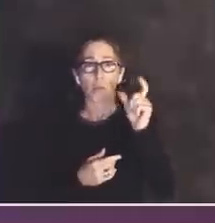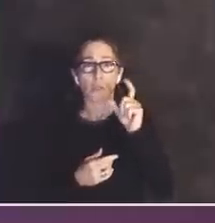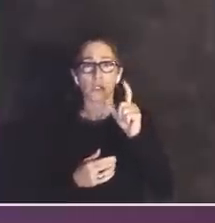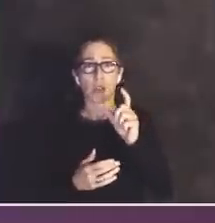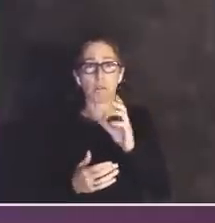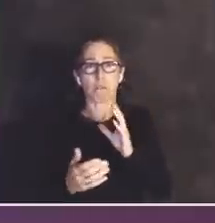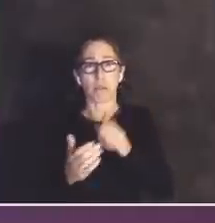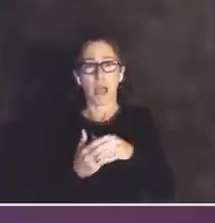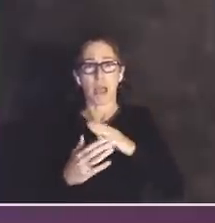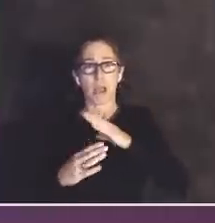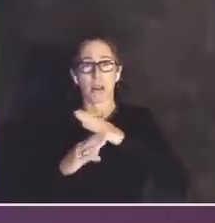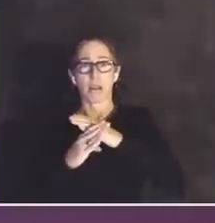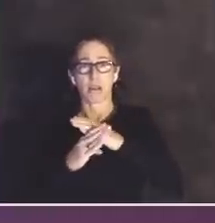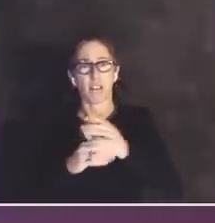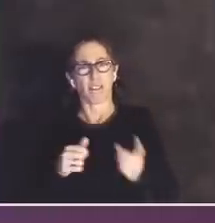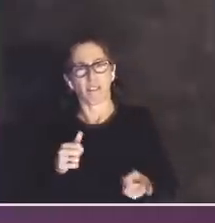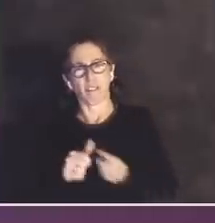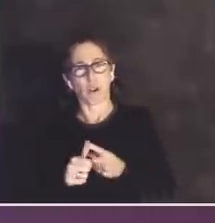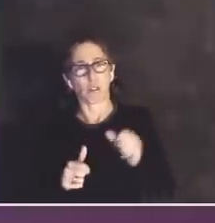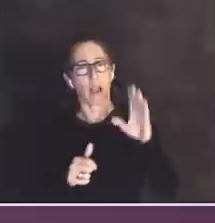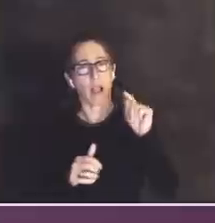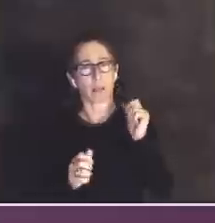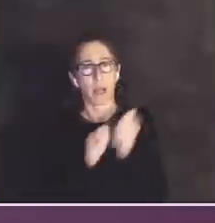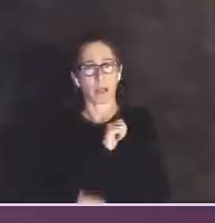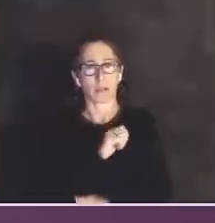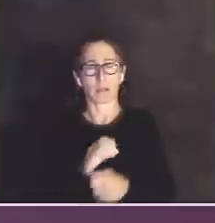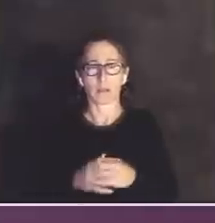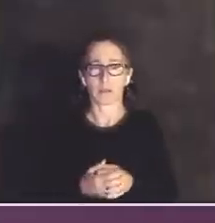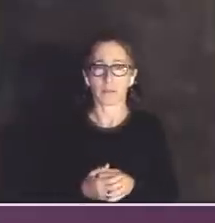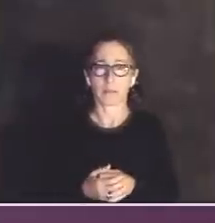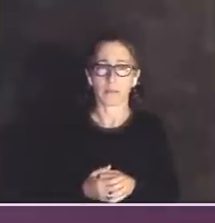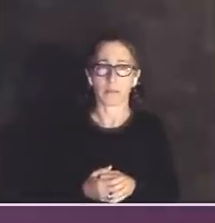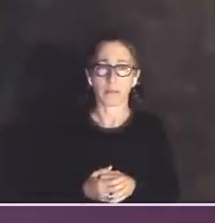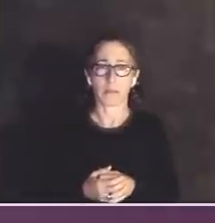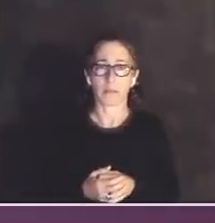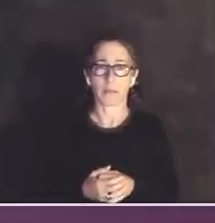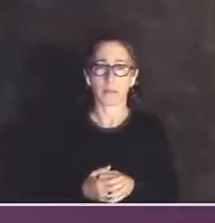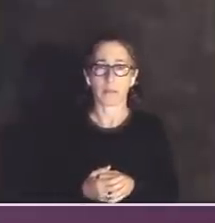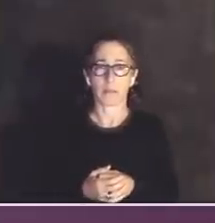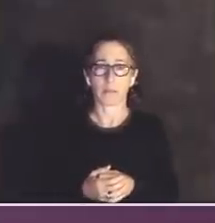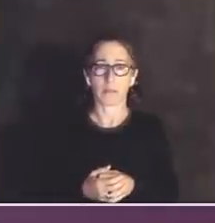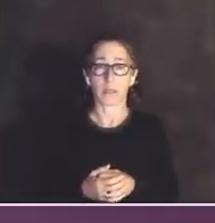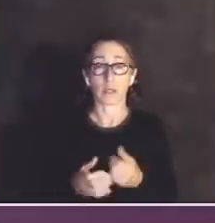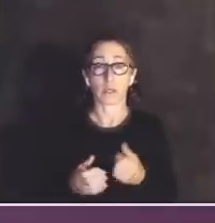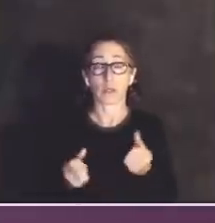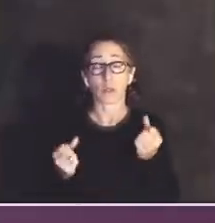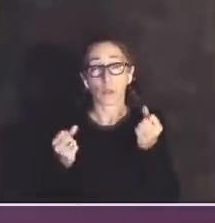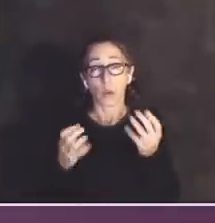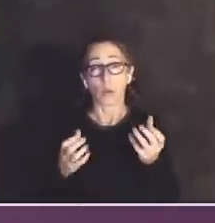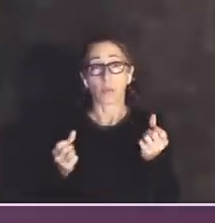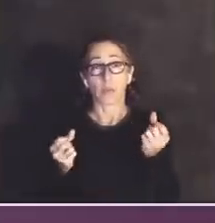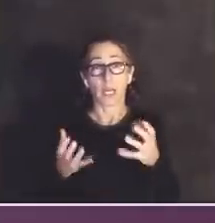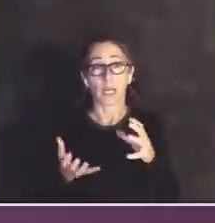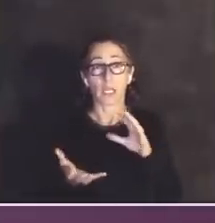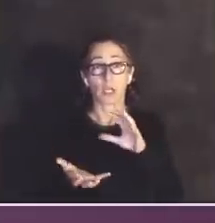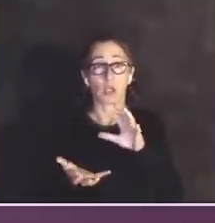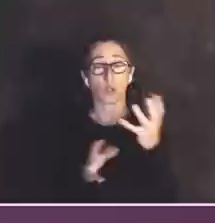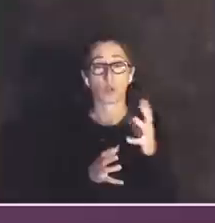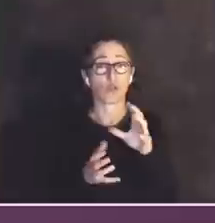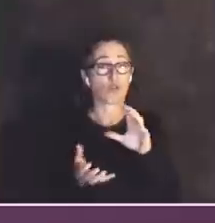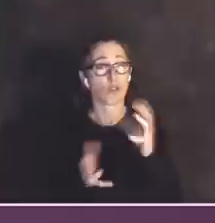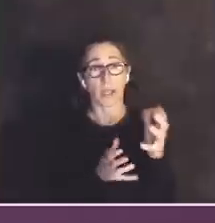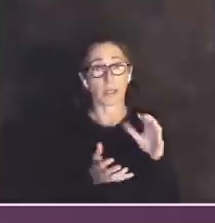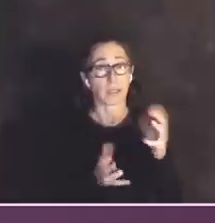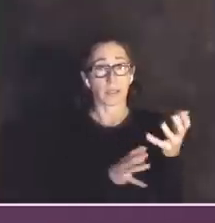when he got in office. We're dealing with so many crises. We're dealing with